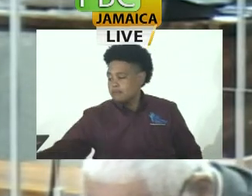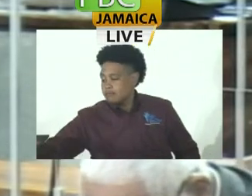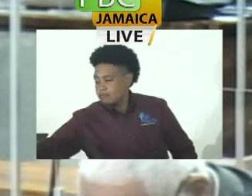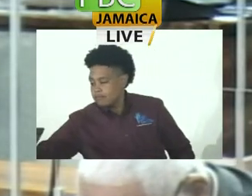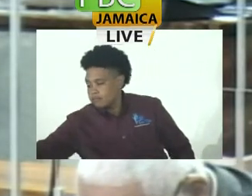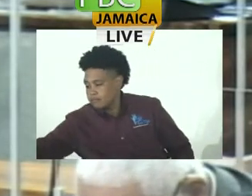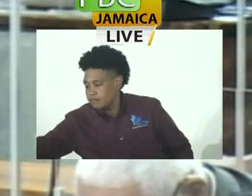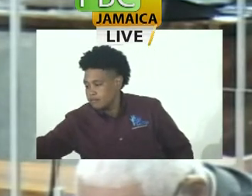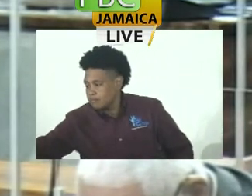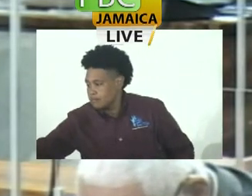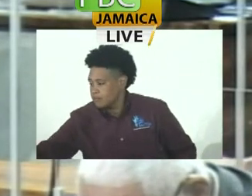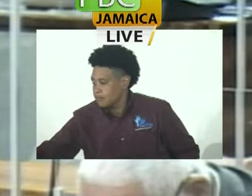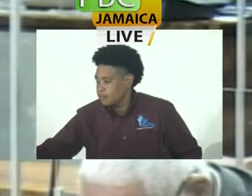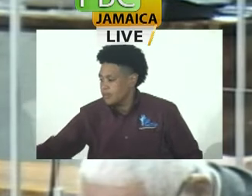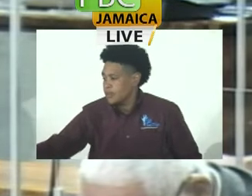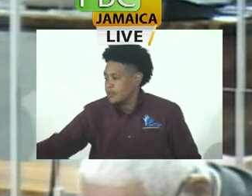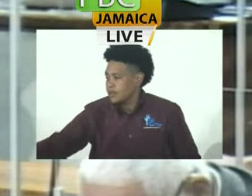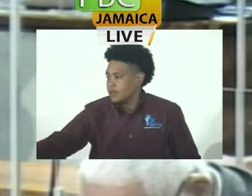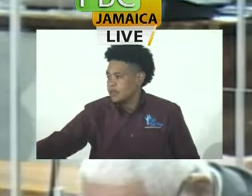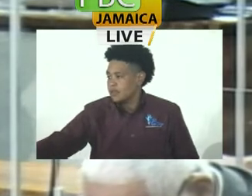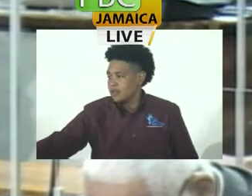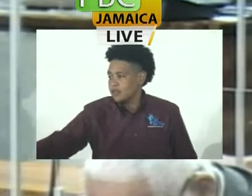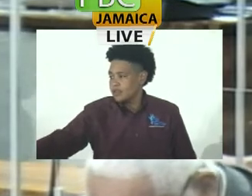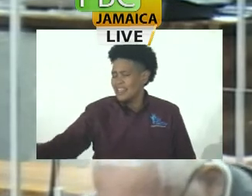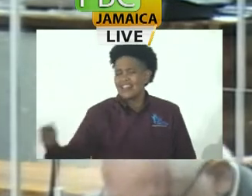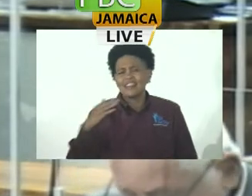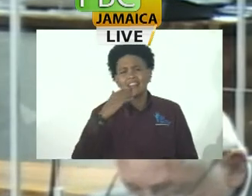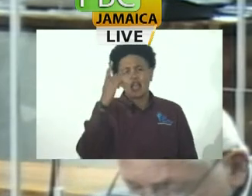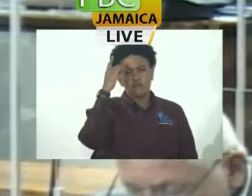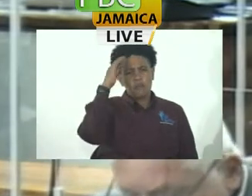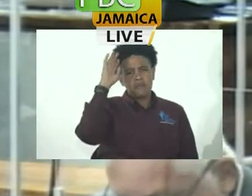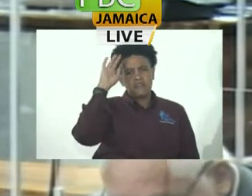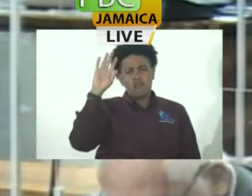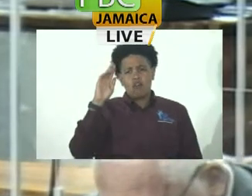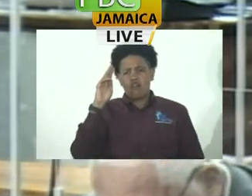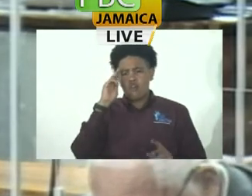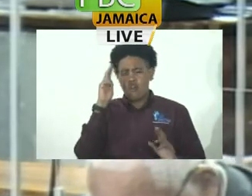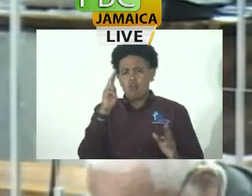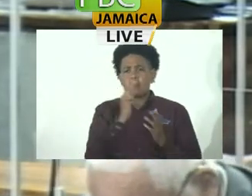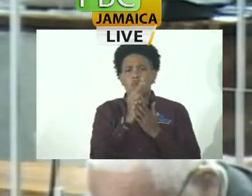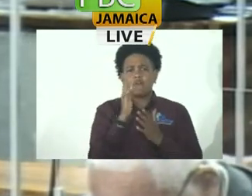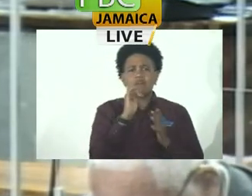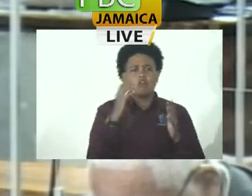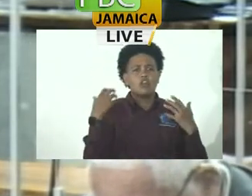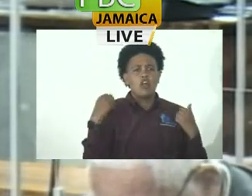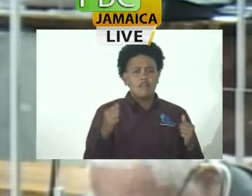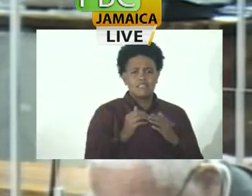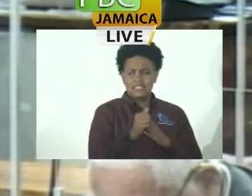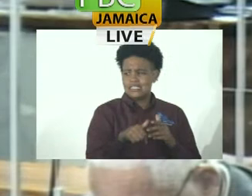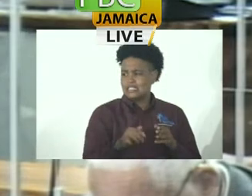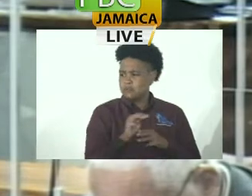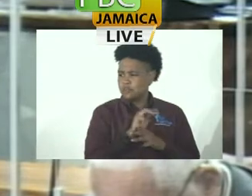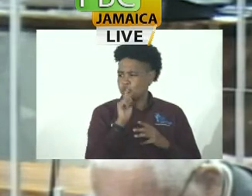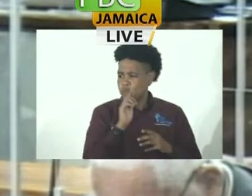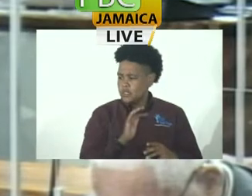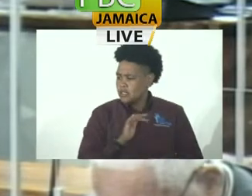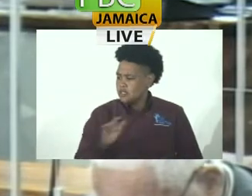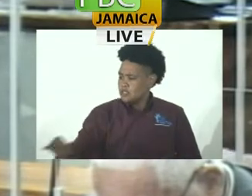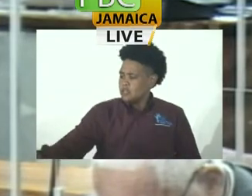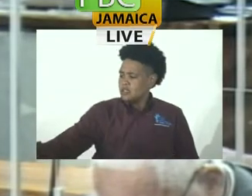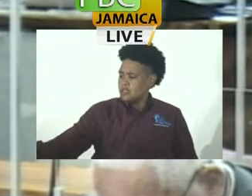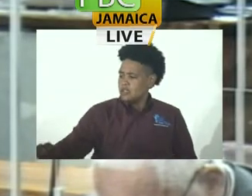minister the most honorable andrew wholeness was confidence in my ability to lead a ministry with such critical